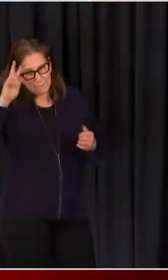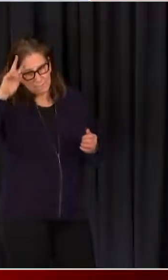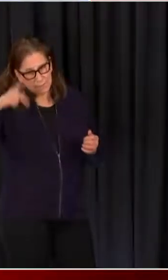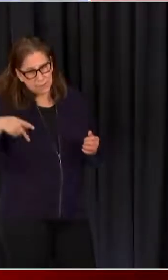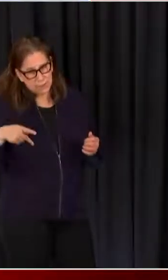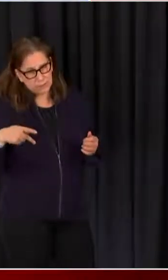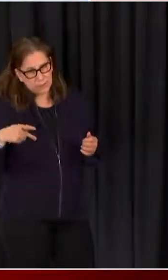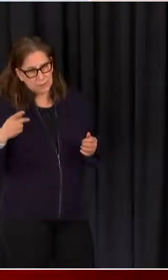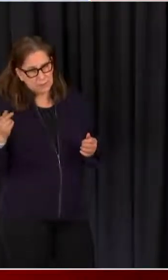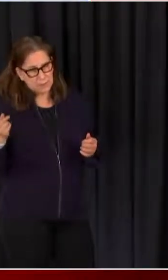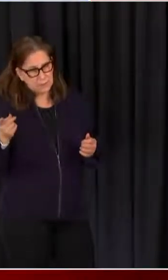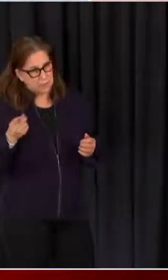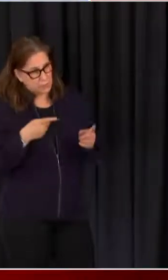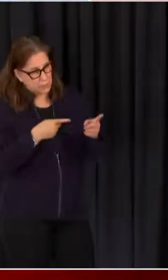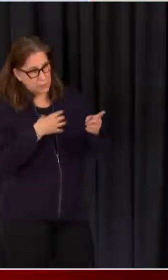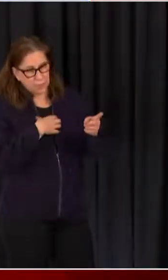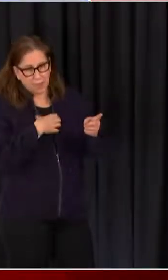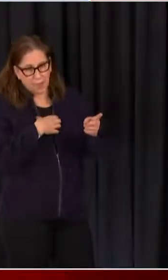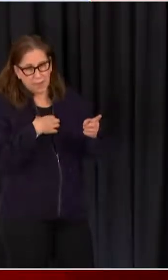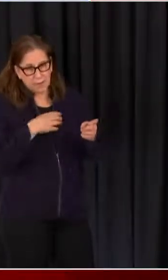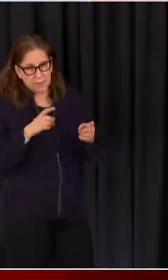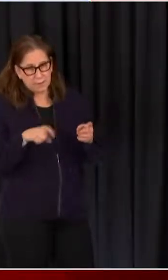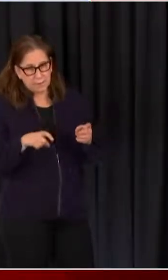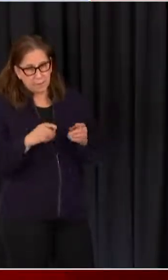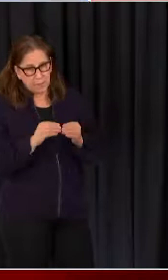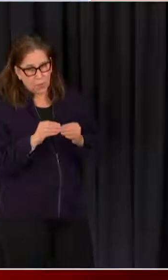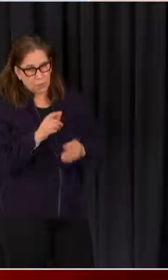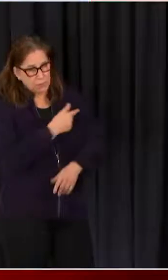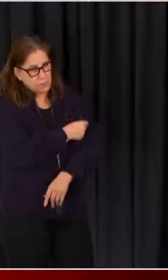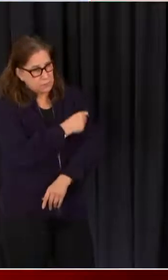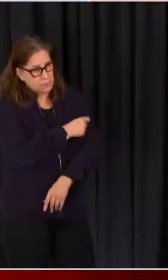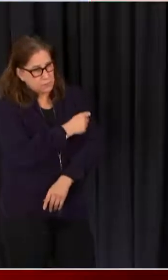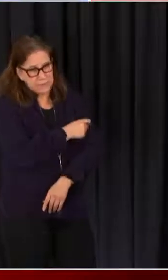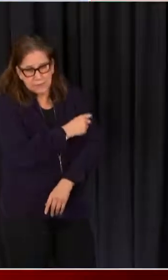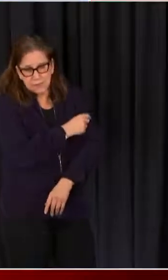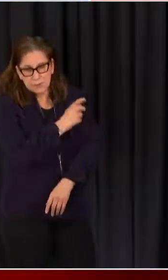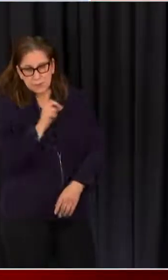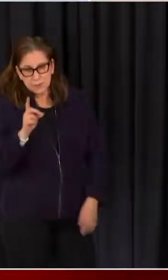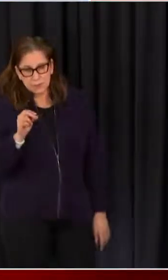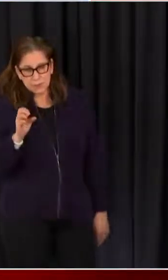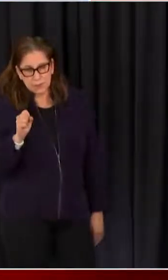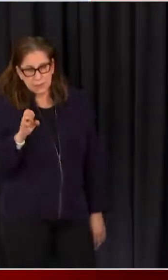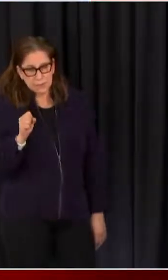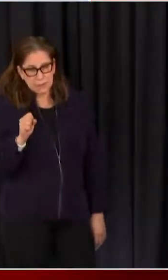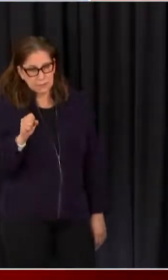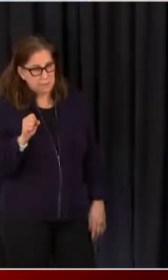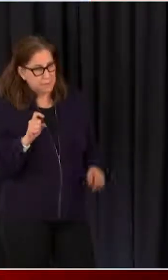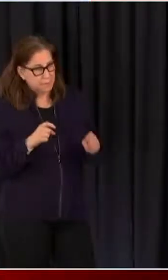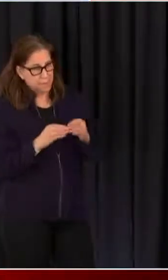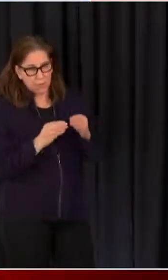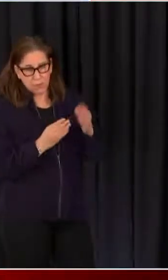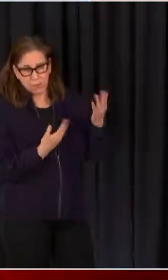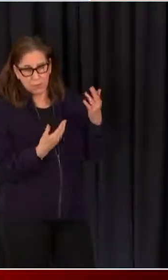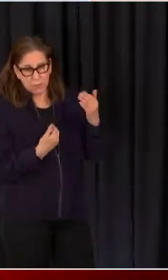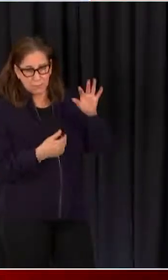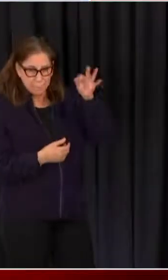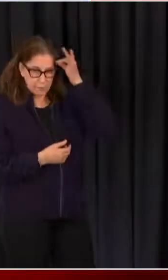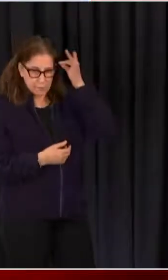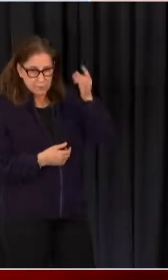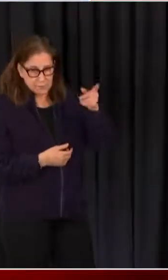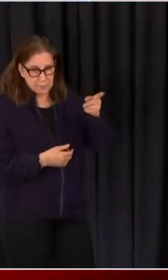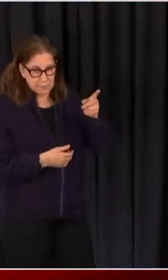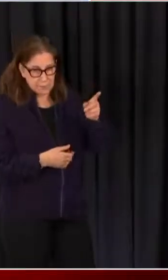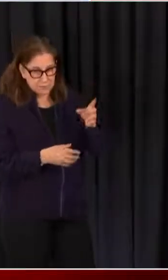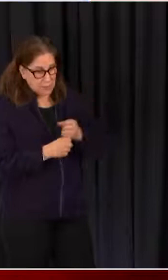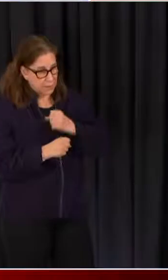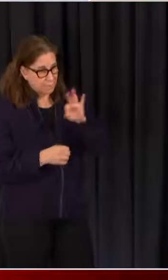Have you gotten a written answer to the FEMA letter about federal doses being allocation for federal employees? And